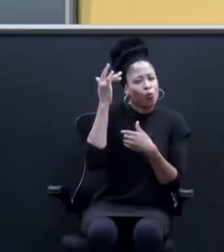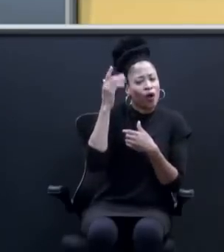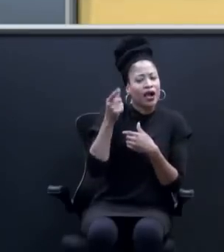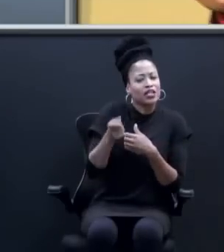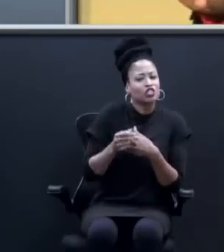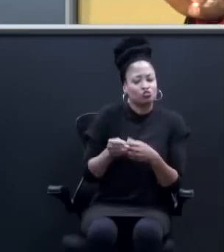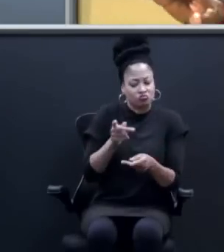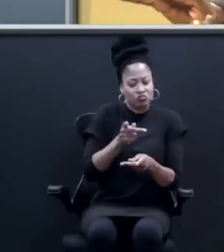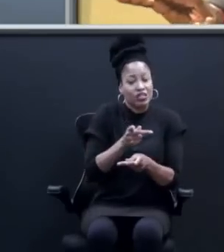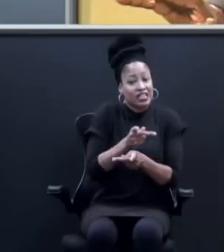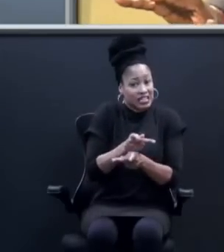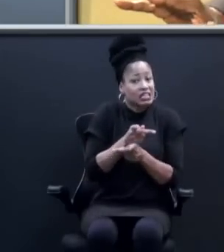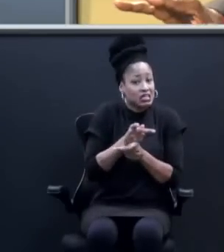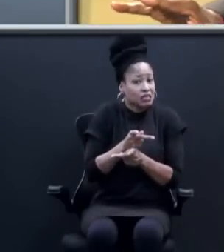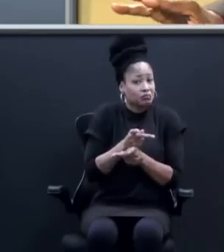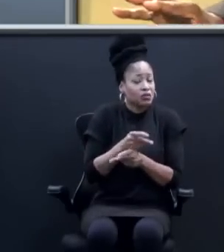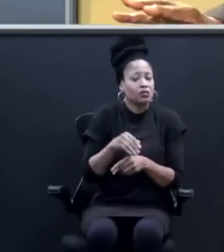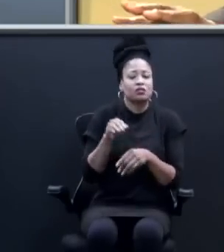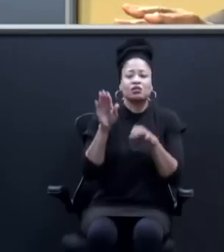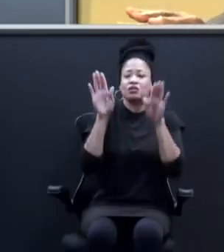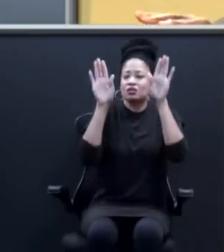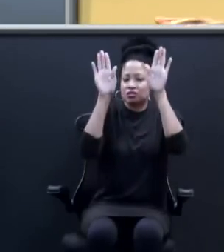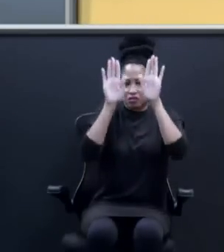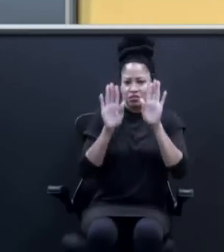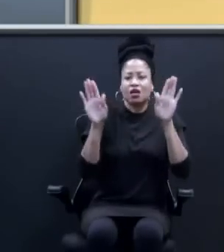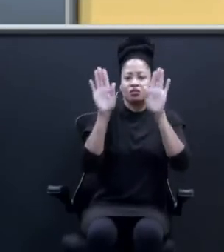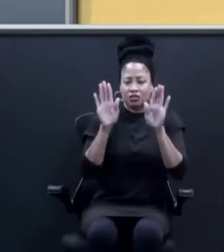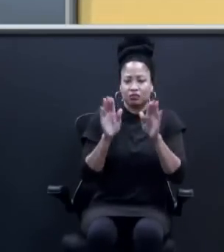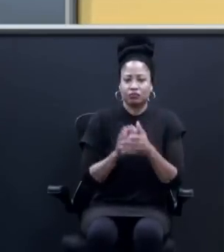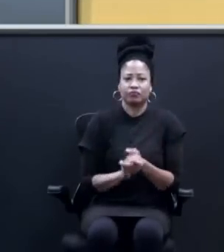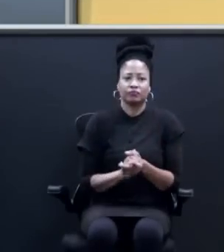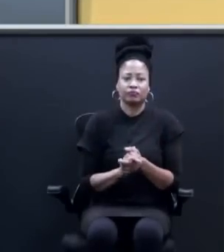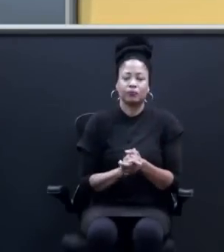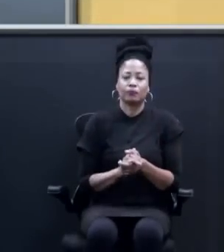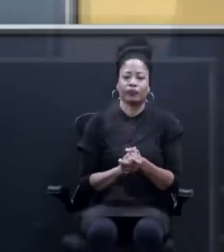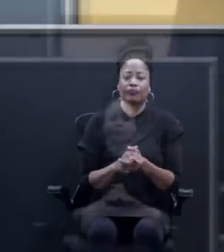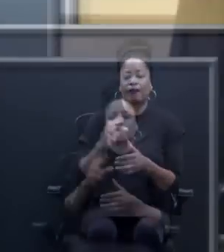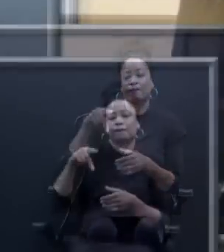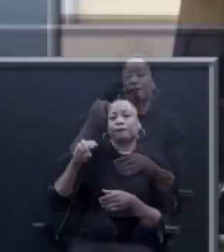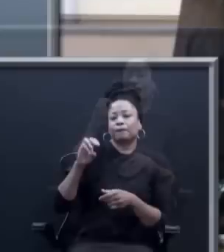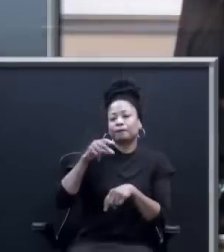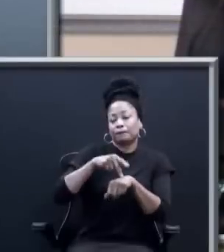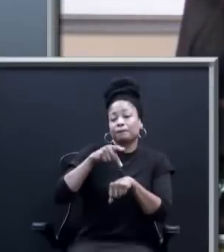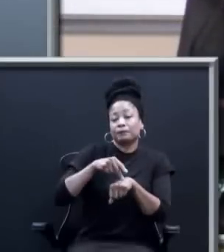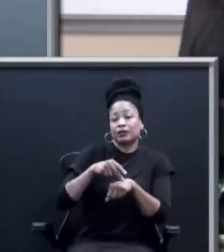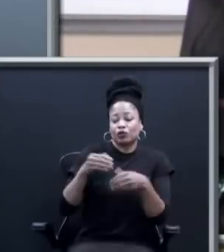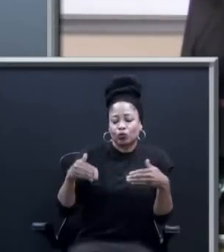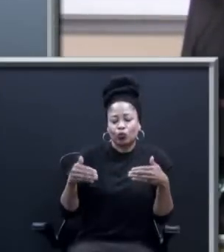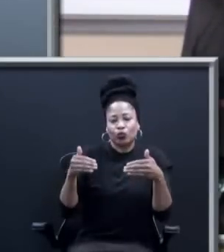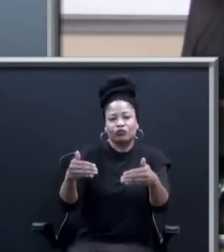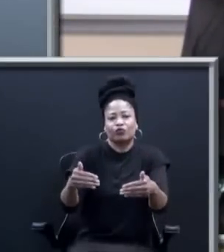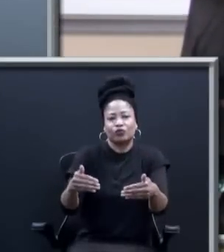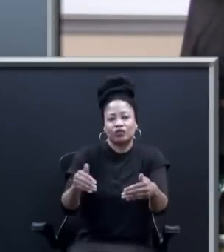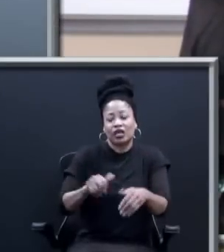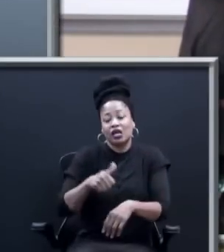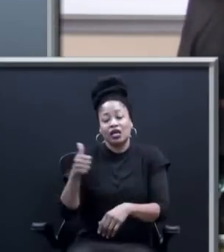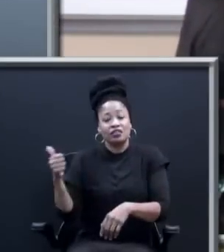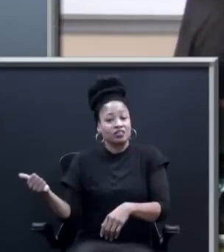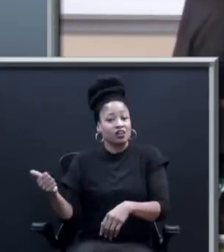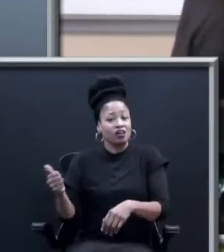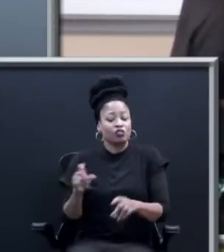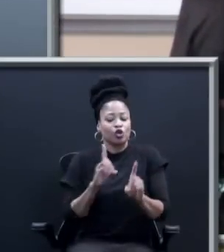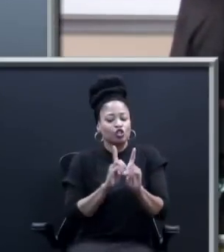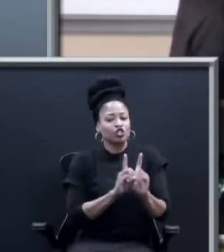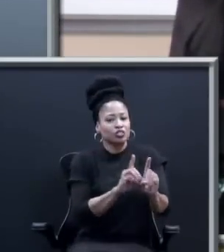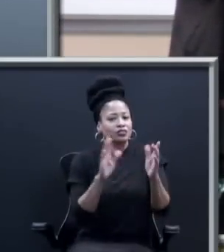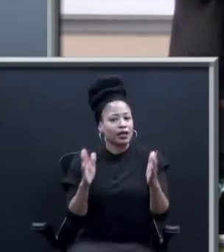But I ain't going to get into that. Read the next verse. Go ahead. Peter therefore went forth and that other disciple and came to the sepulcher.